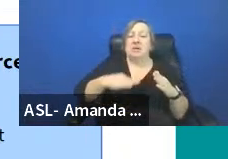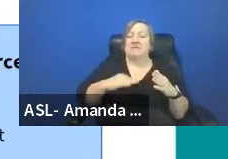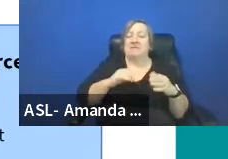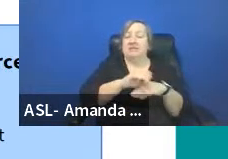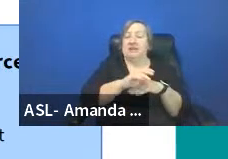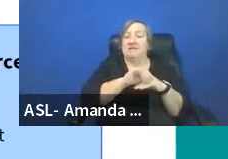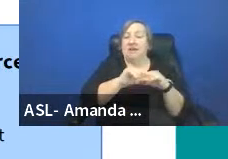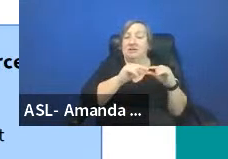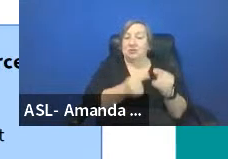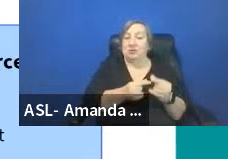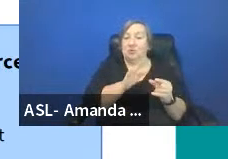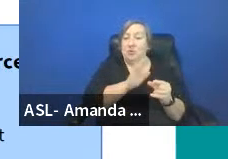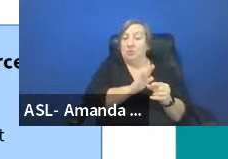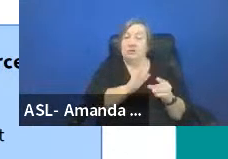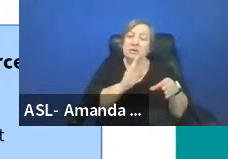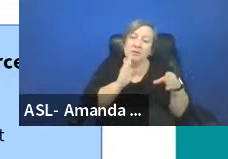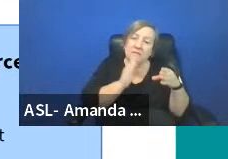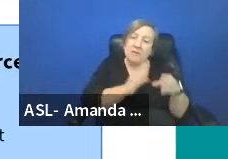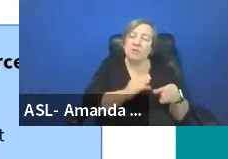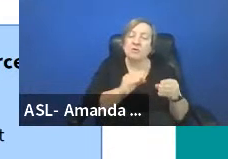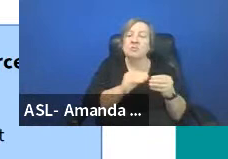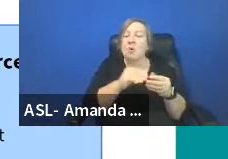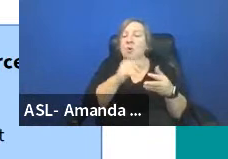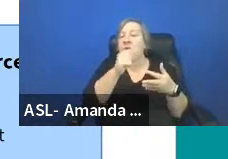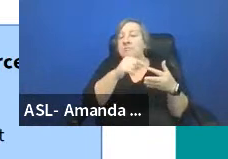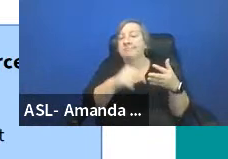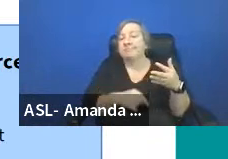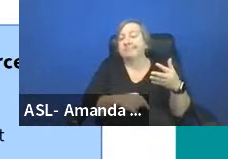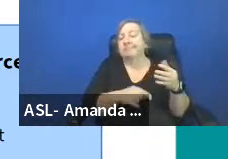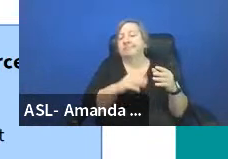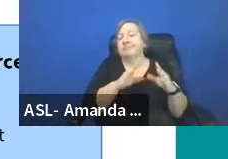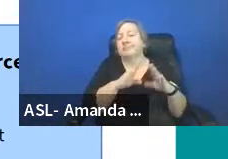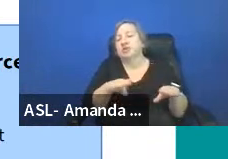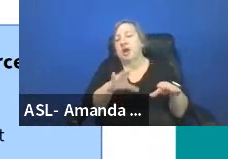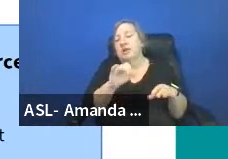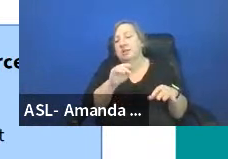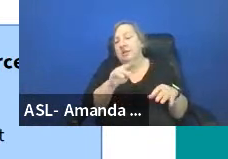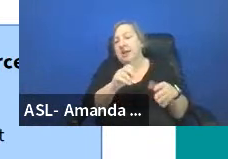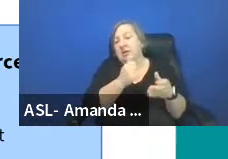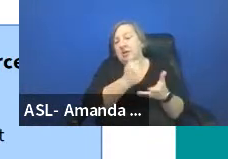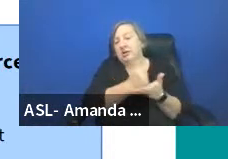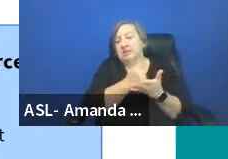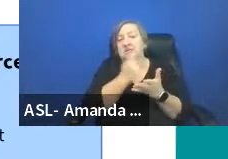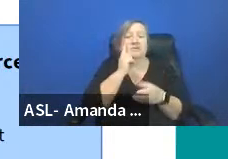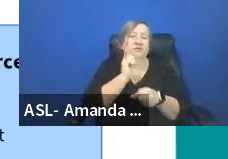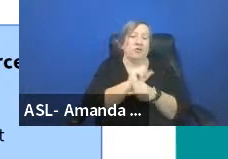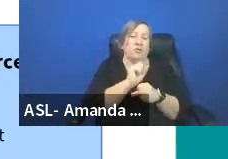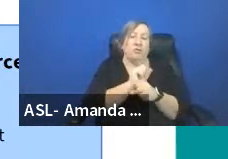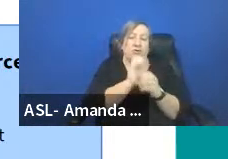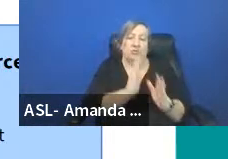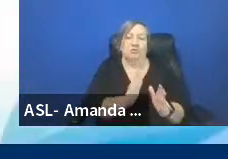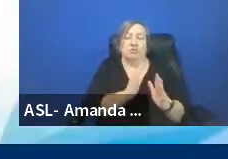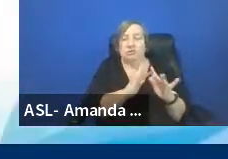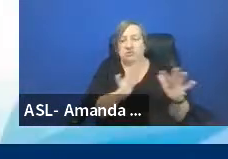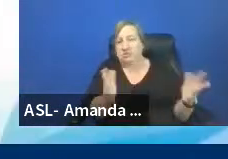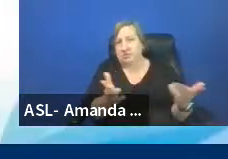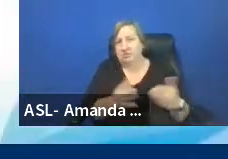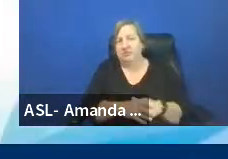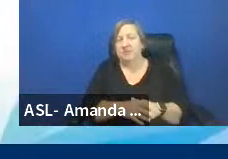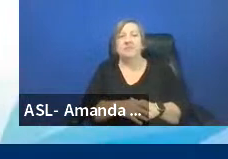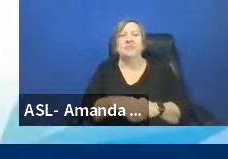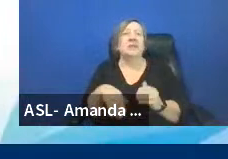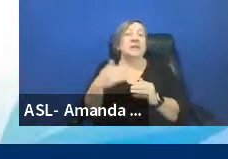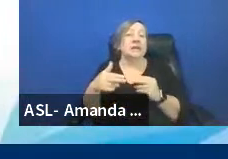group focused really on more of these pieces, like, for example, childcare assistance for workers. Next slide,